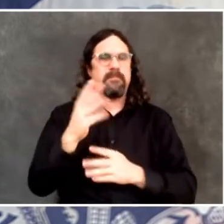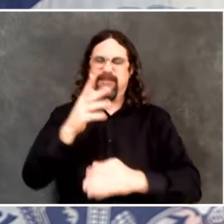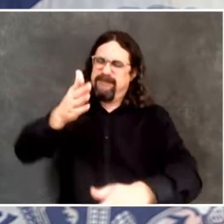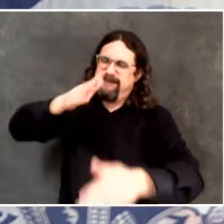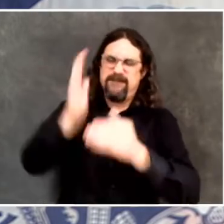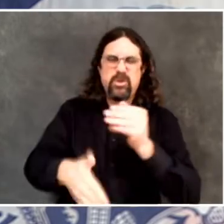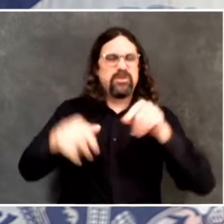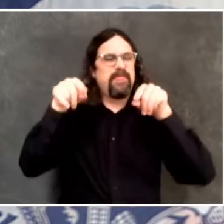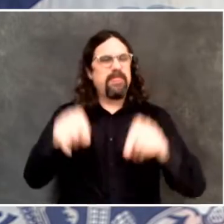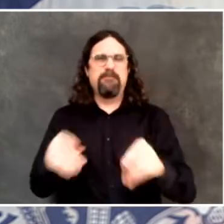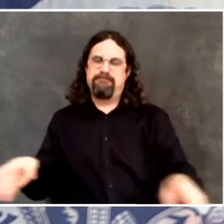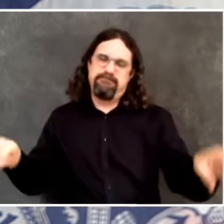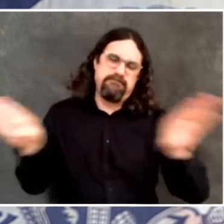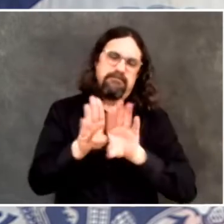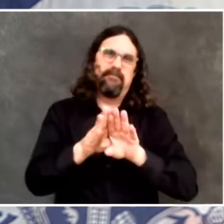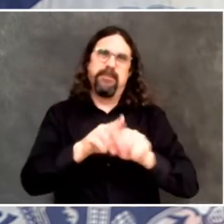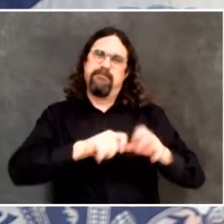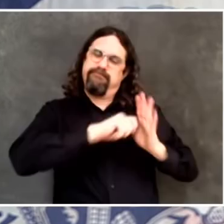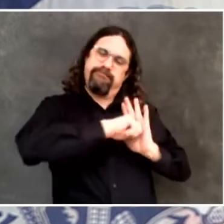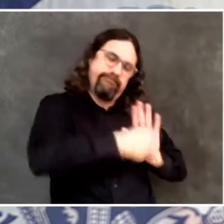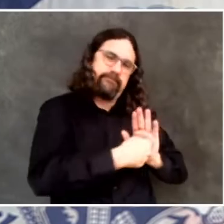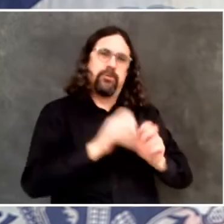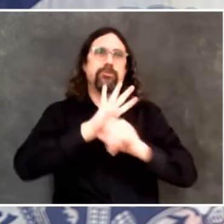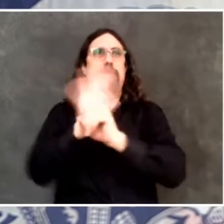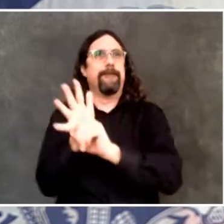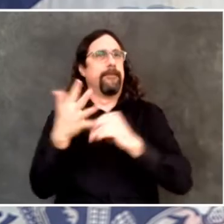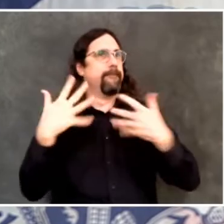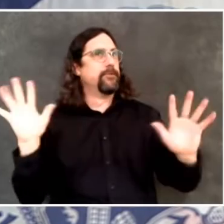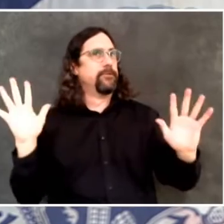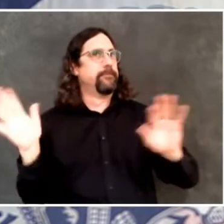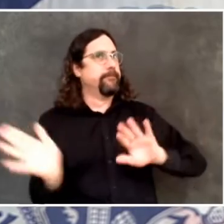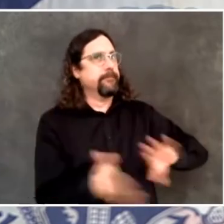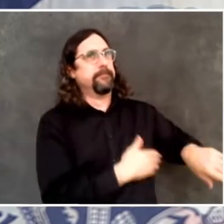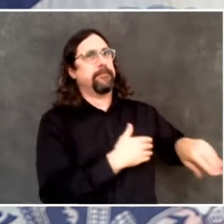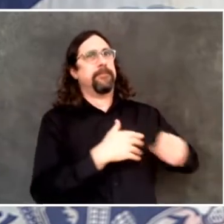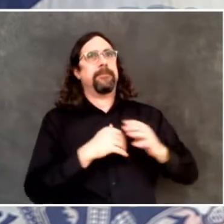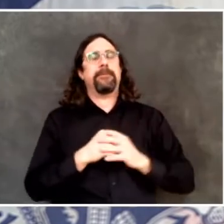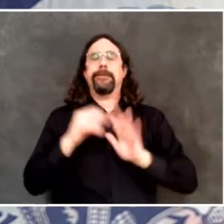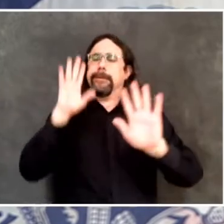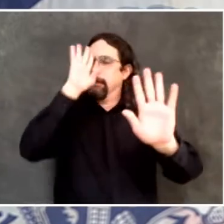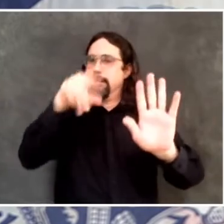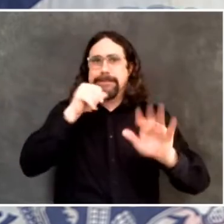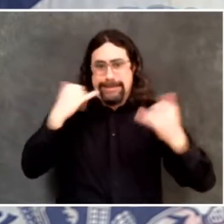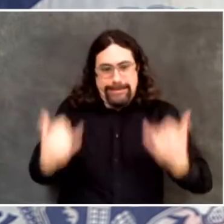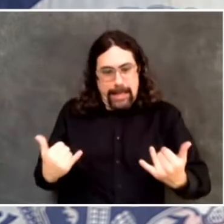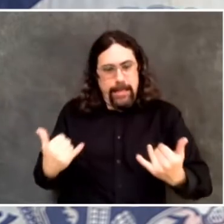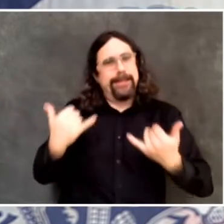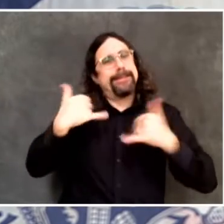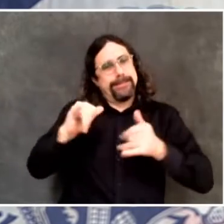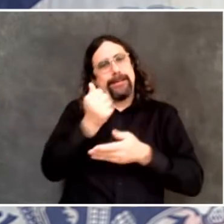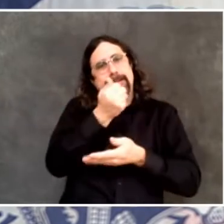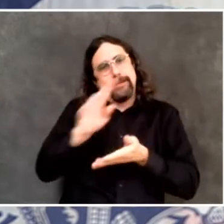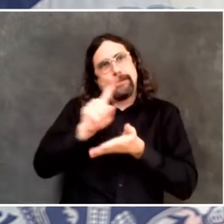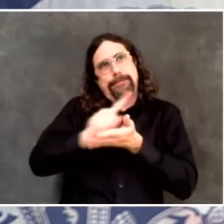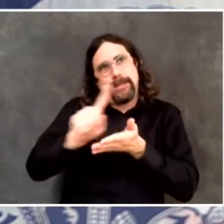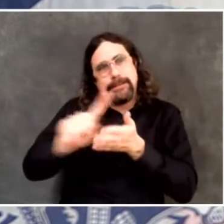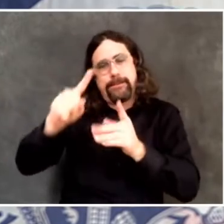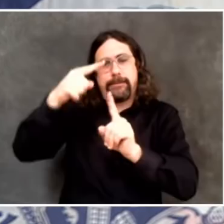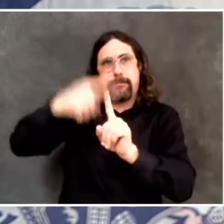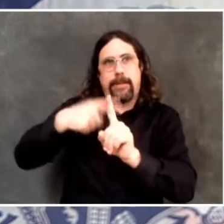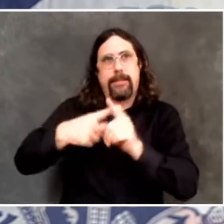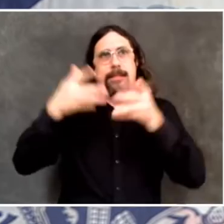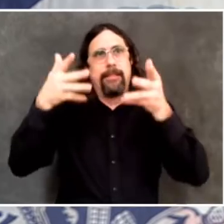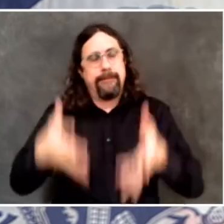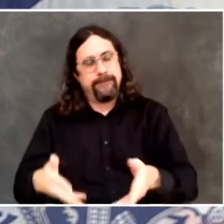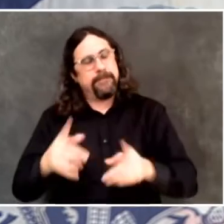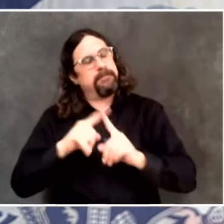and months, but let's finish the job. Just a few words in Spanish, and then we'll take